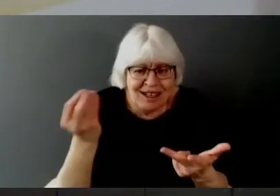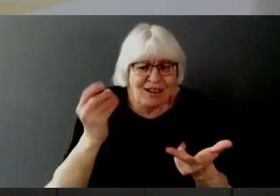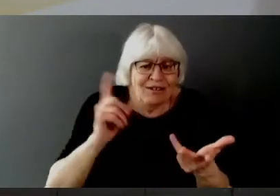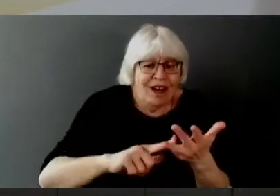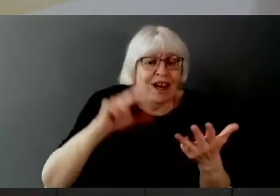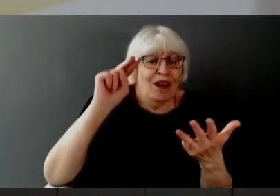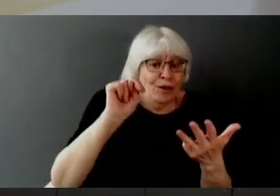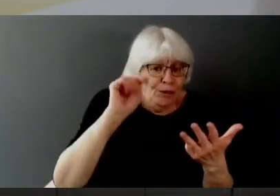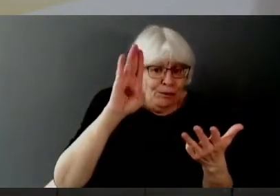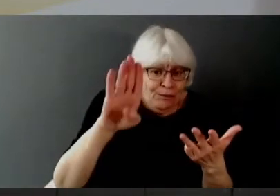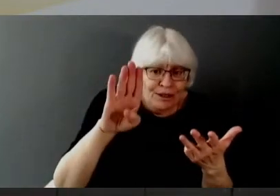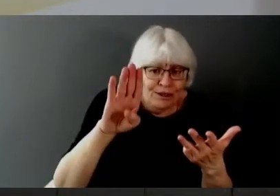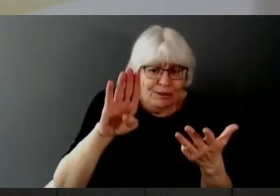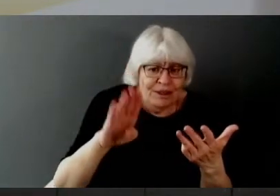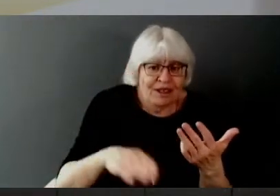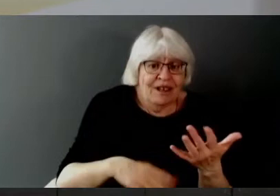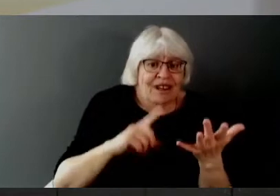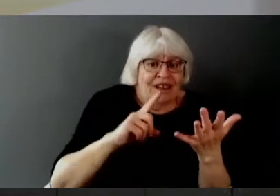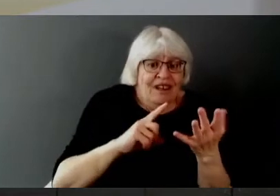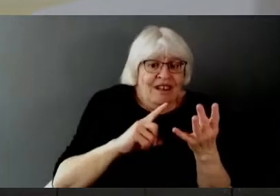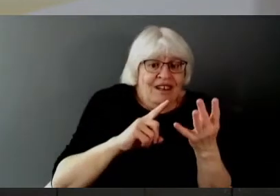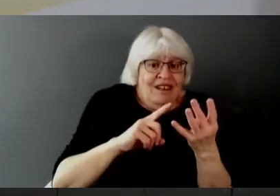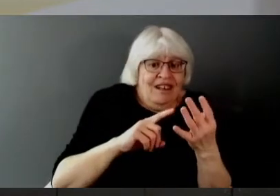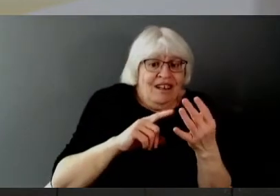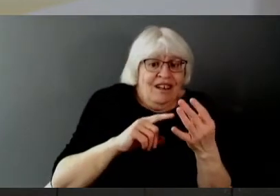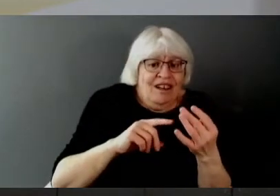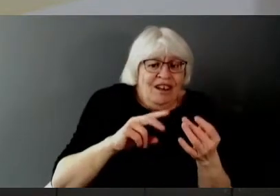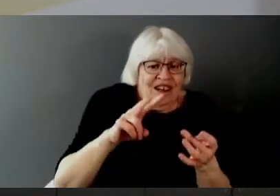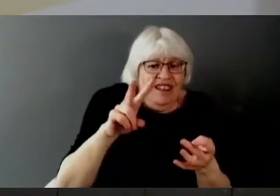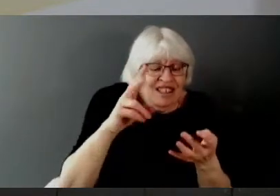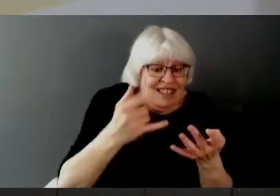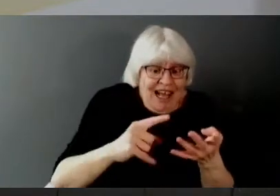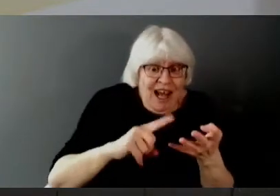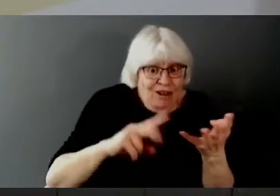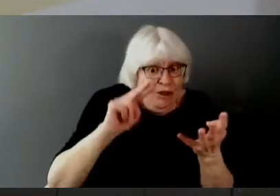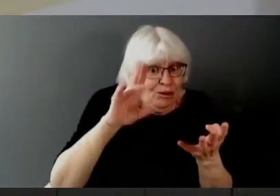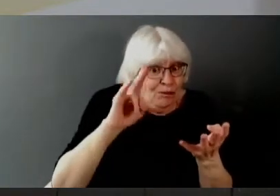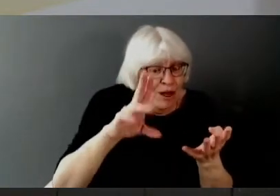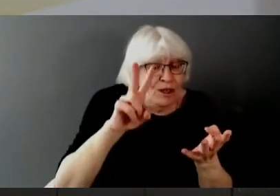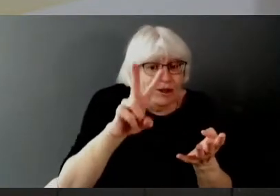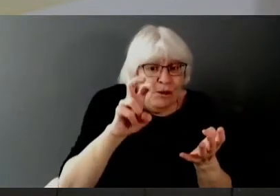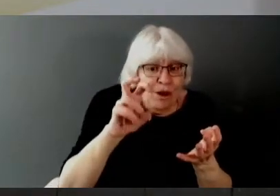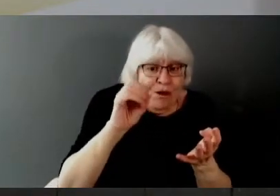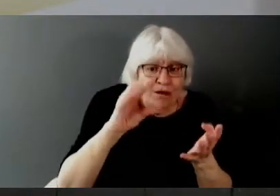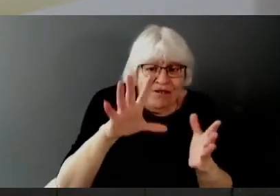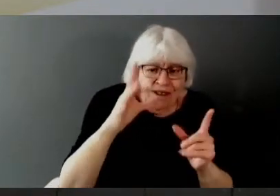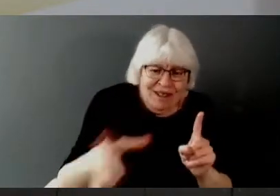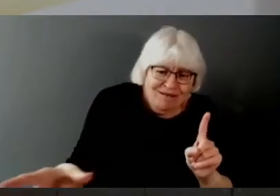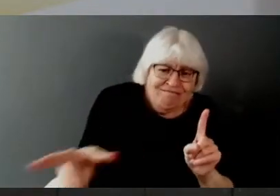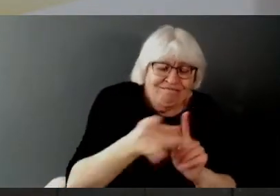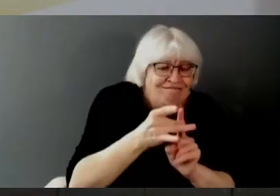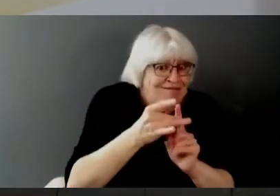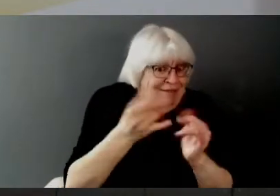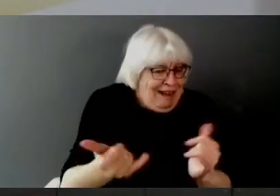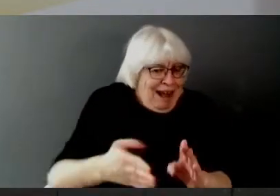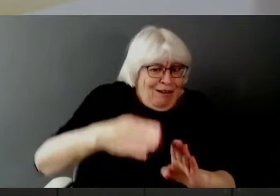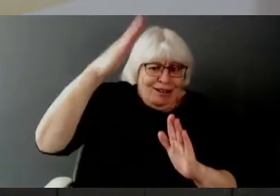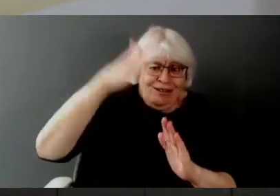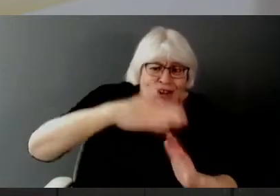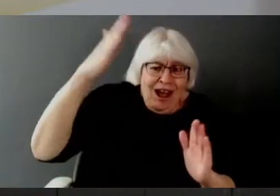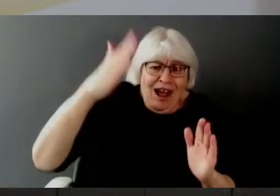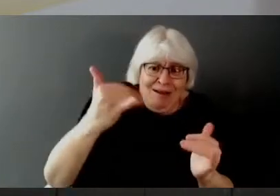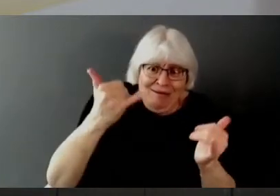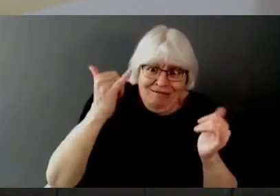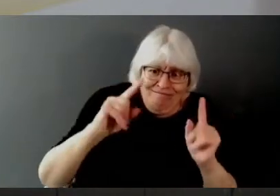active cases, the most since the pandemic began. Overall, there was a 15% increase in cases in Canada last